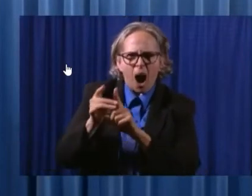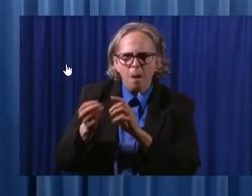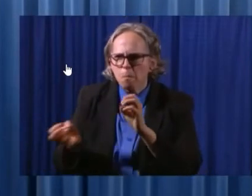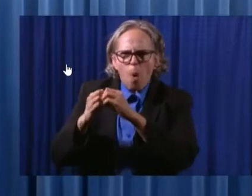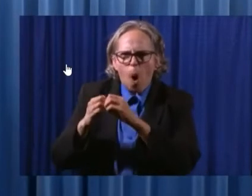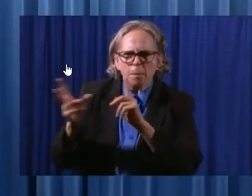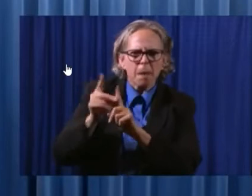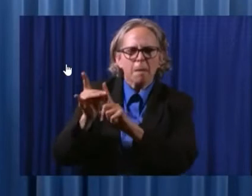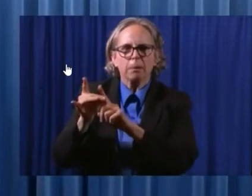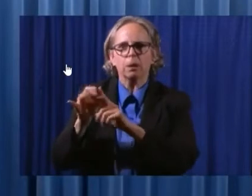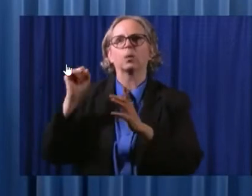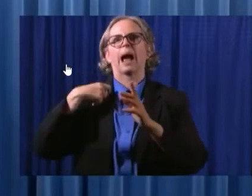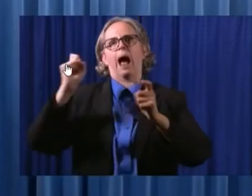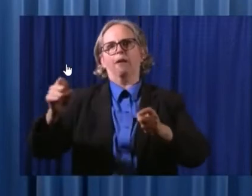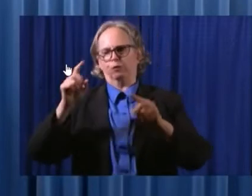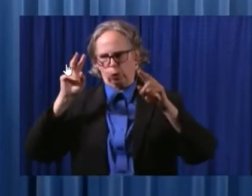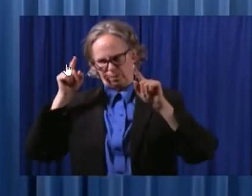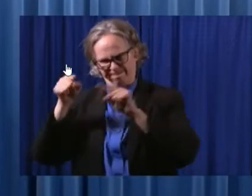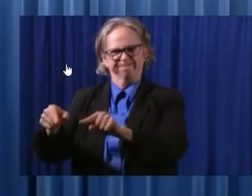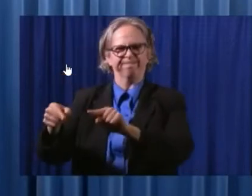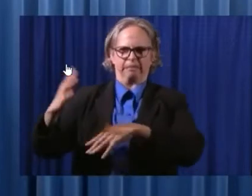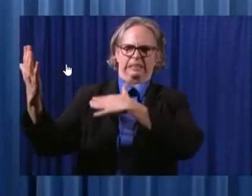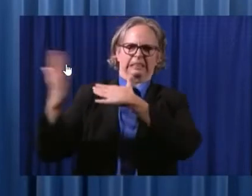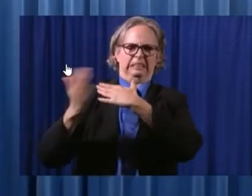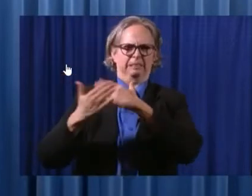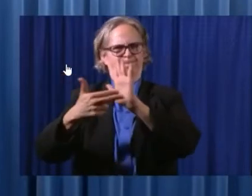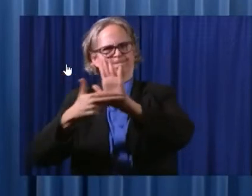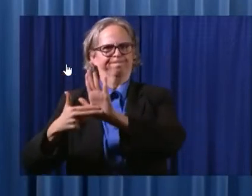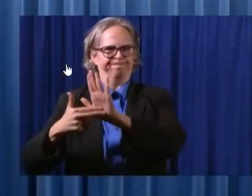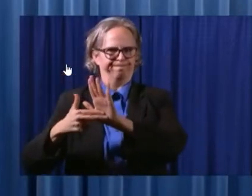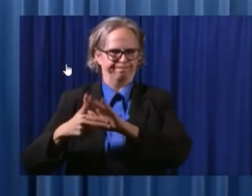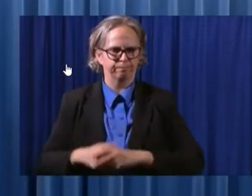Now, let's move on to 4 or 5.